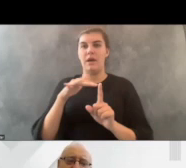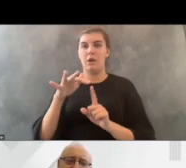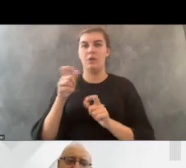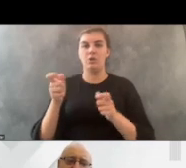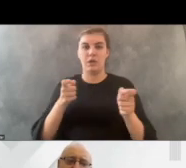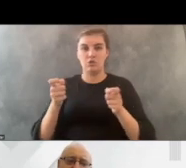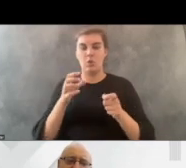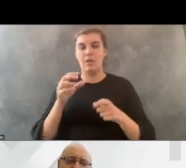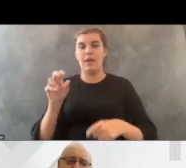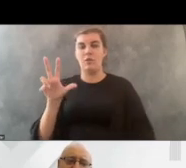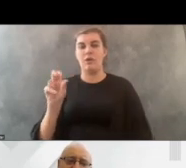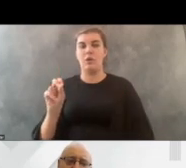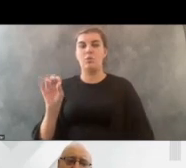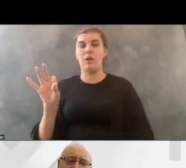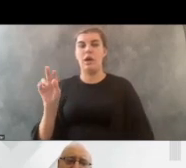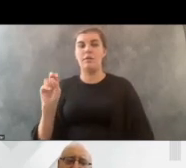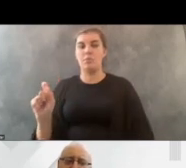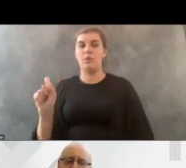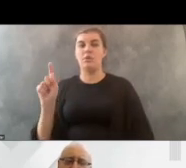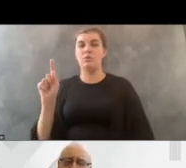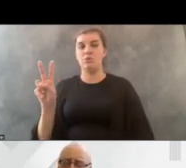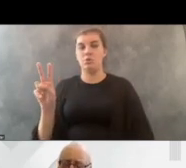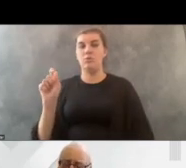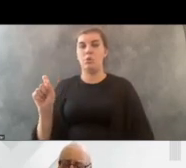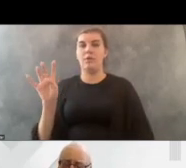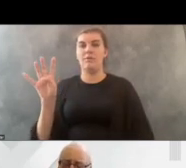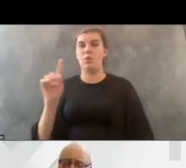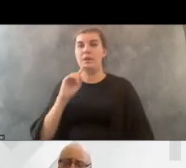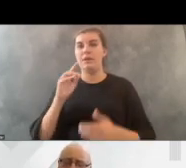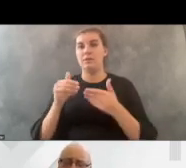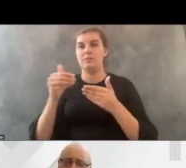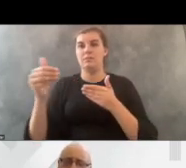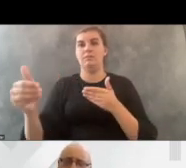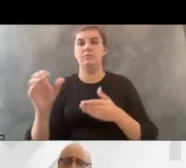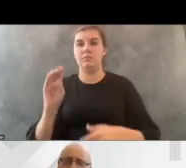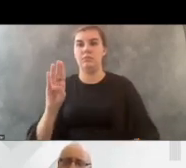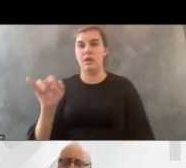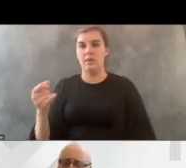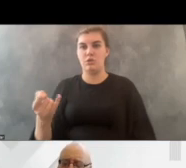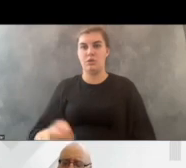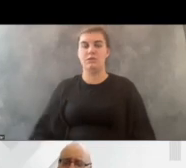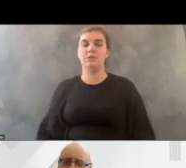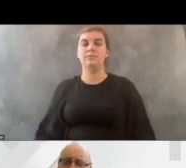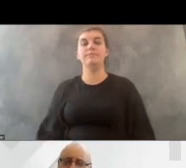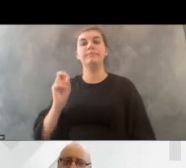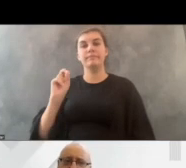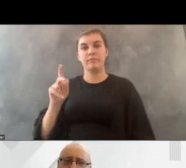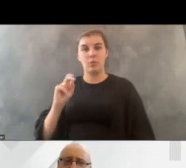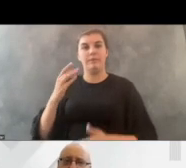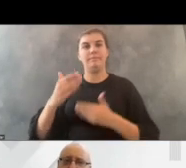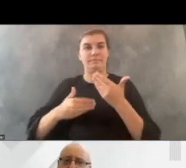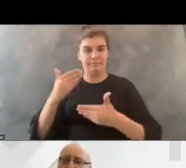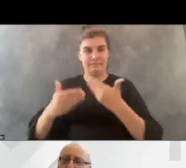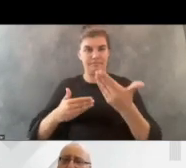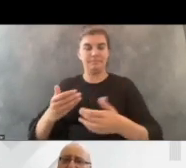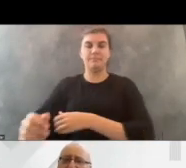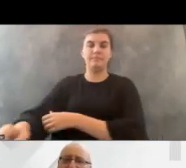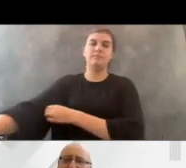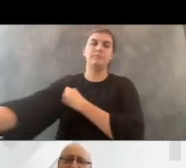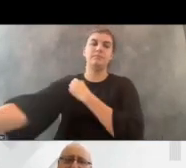Now, accessible pedestrian signal. This is the audible and vibrotactile walk indications of